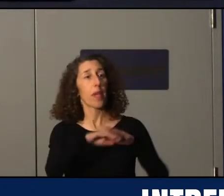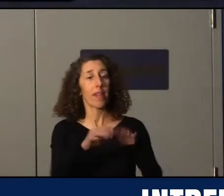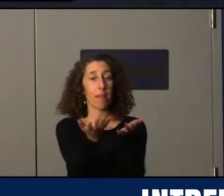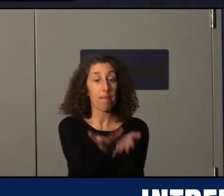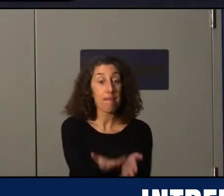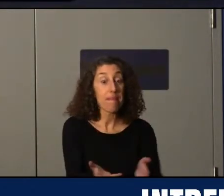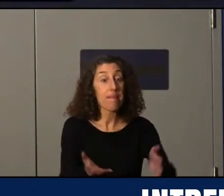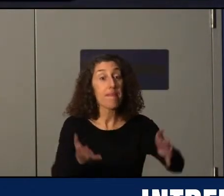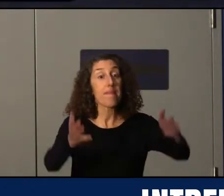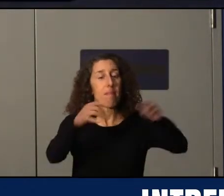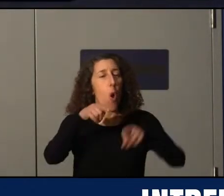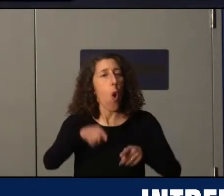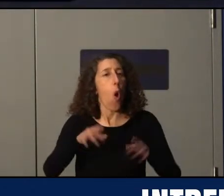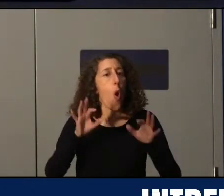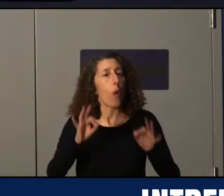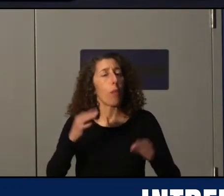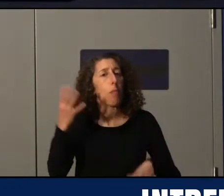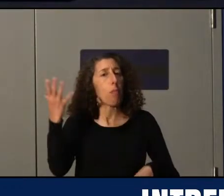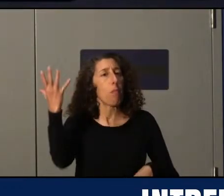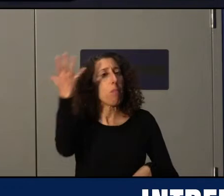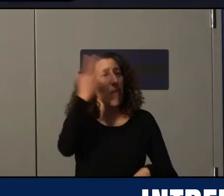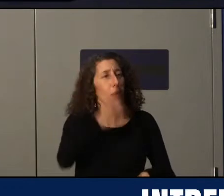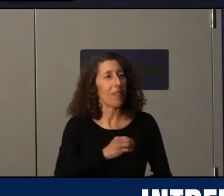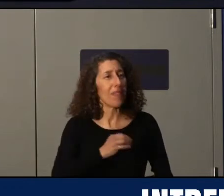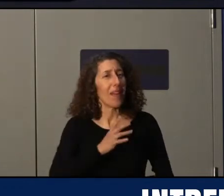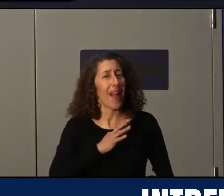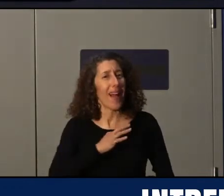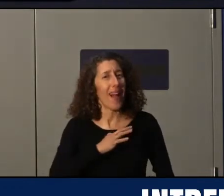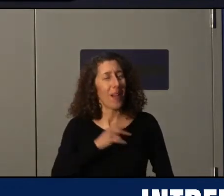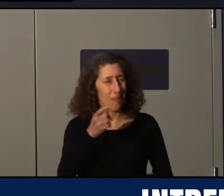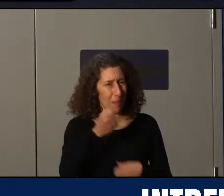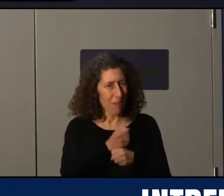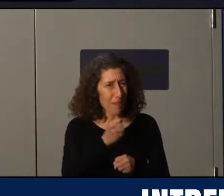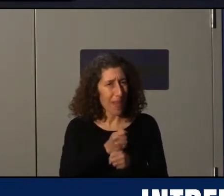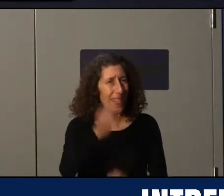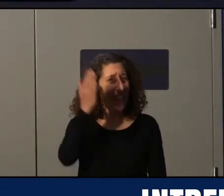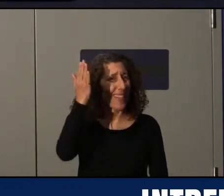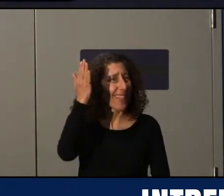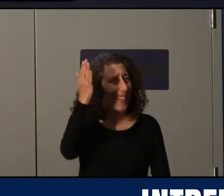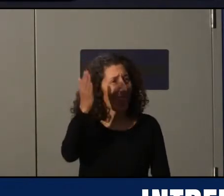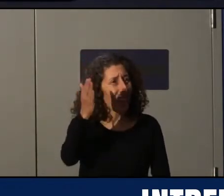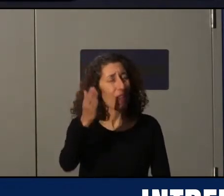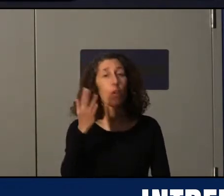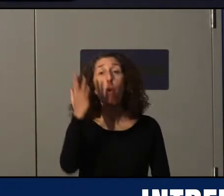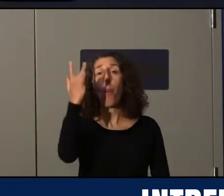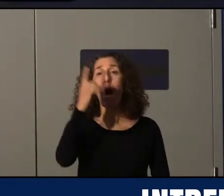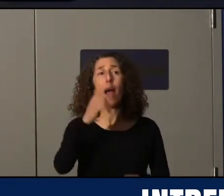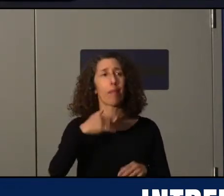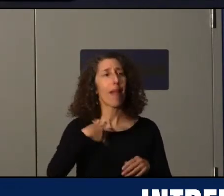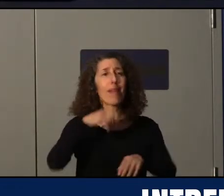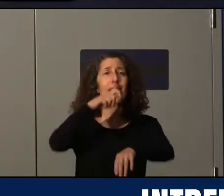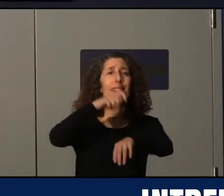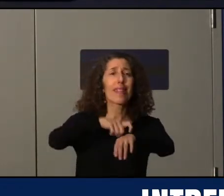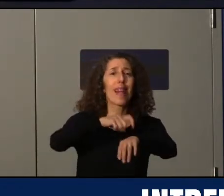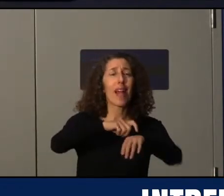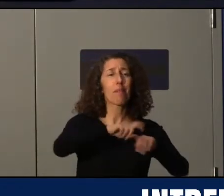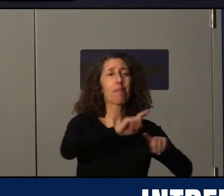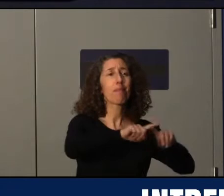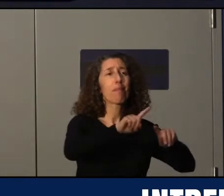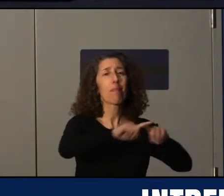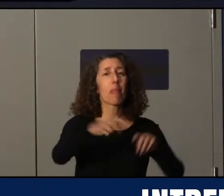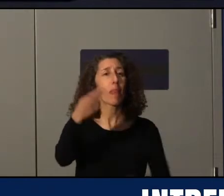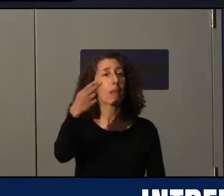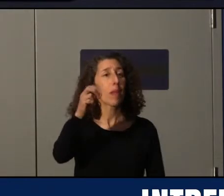a photographer before you get there, you become one. Our friend Karen Nyberg quilted in space. You know, there's